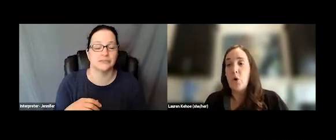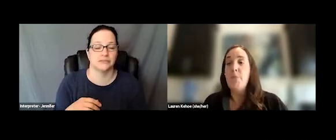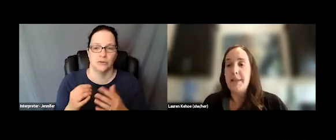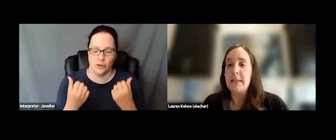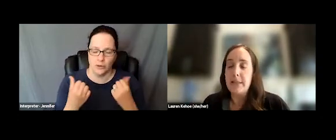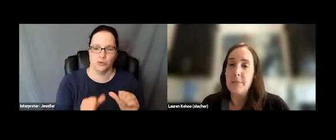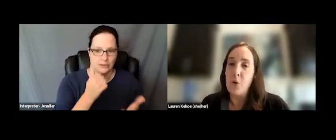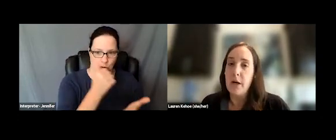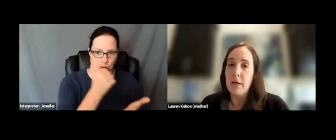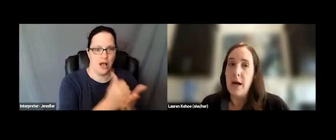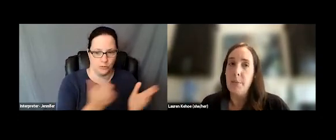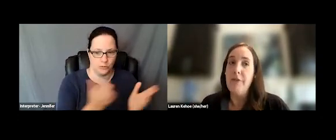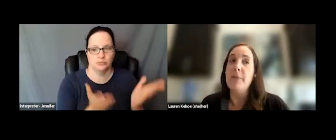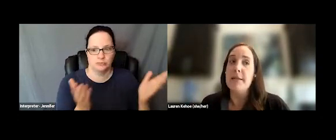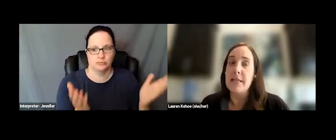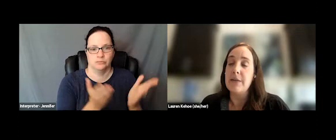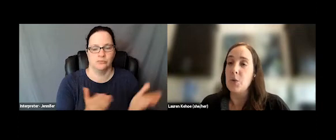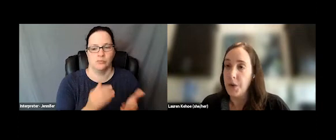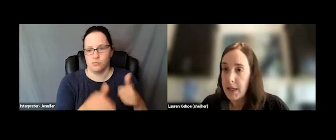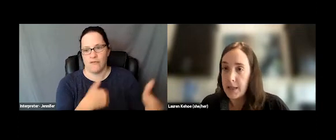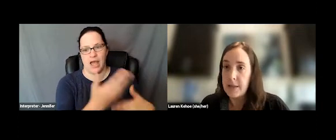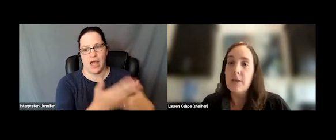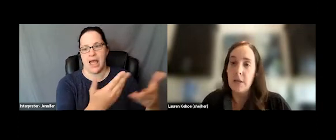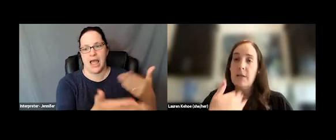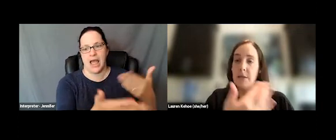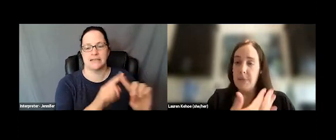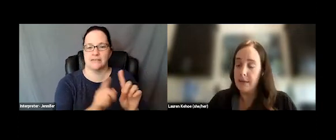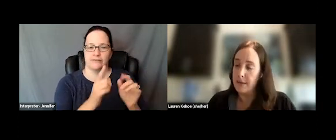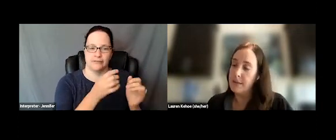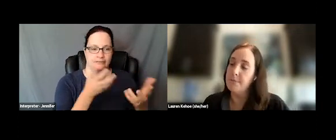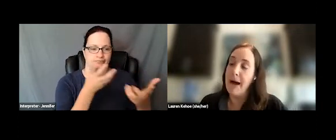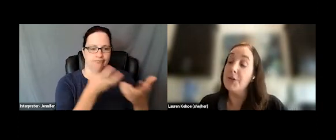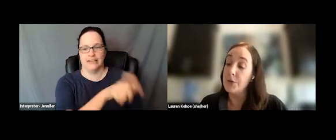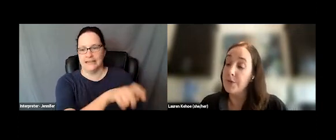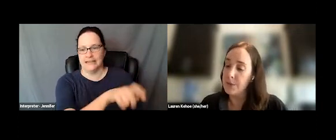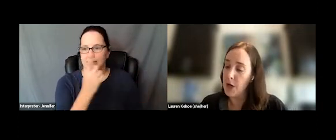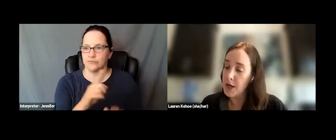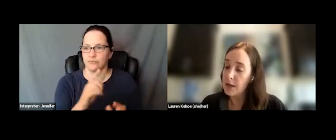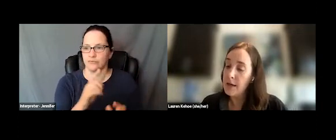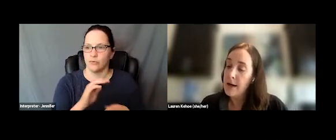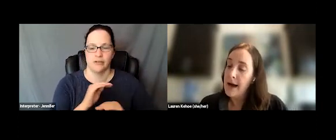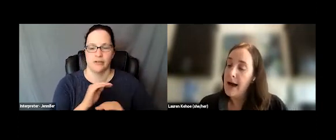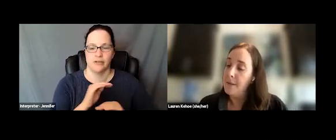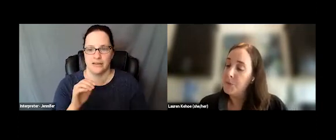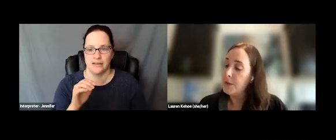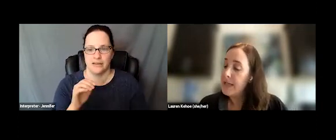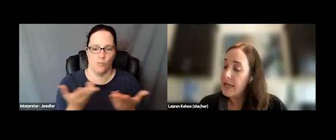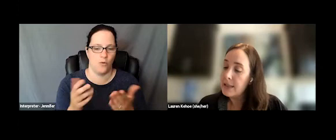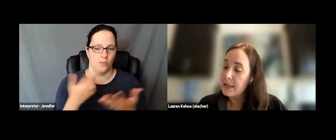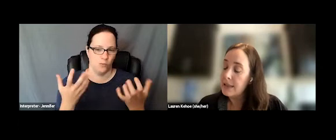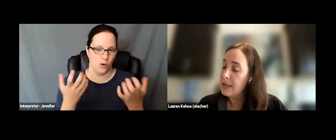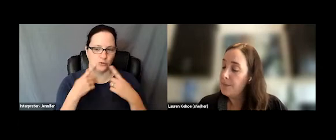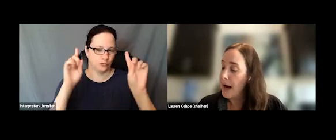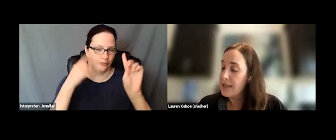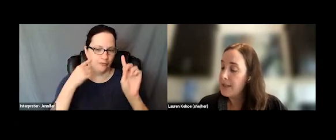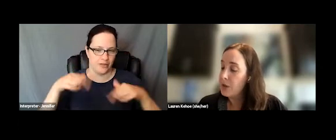of robustly support everybody's individual needs to meet the milestones of this project. So some dates